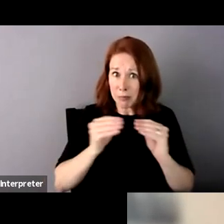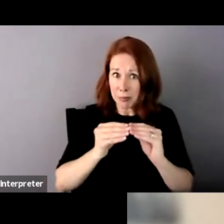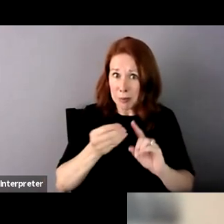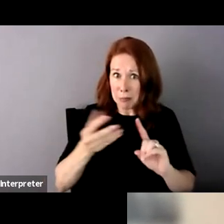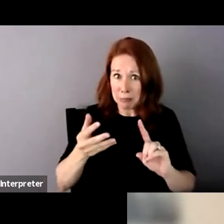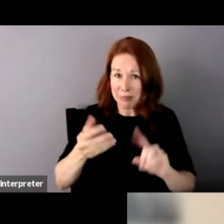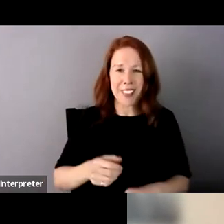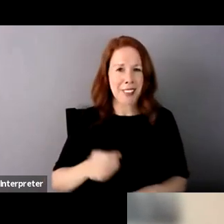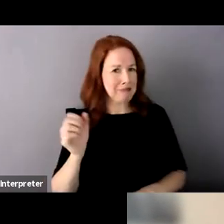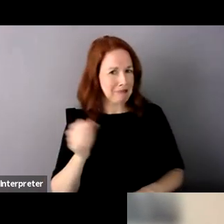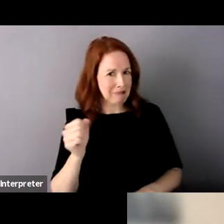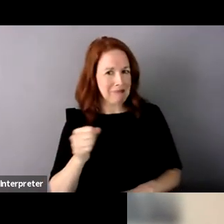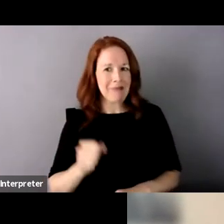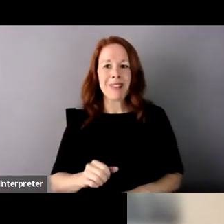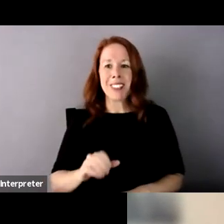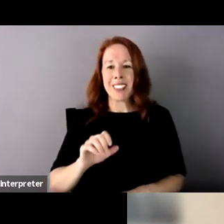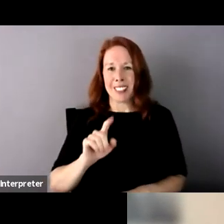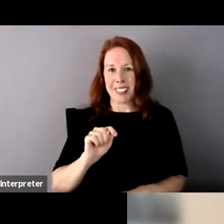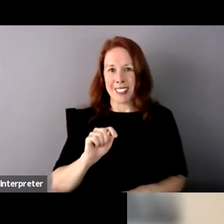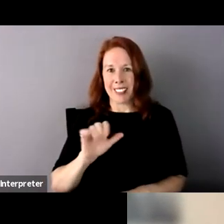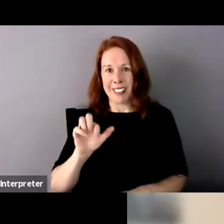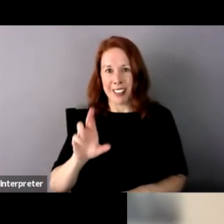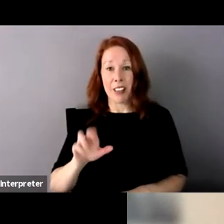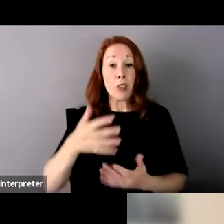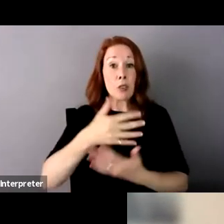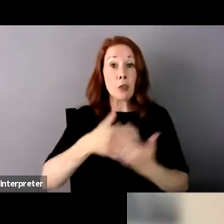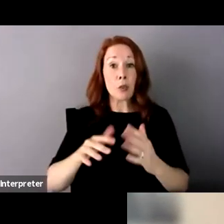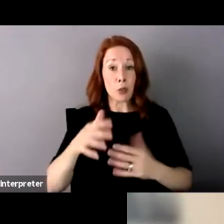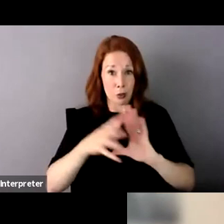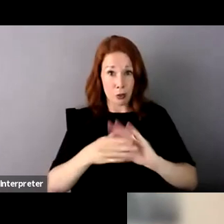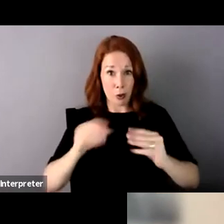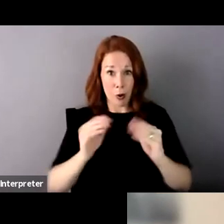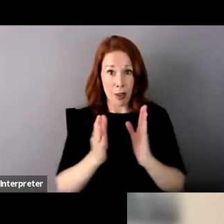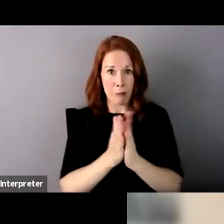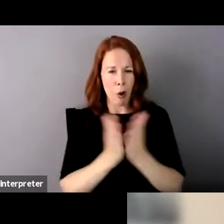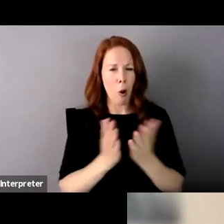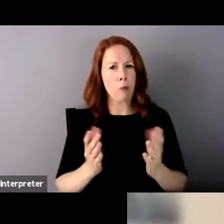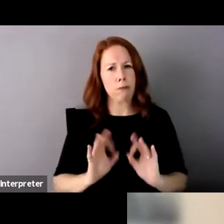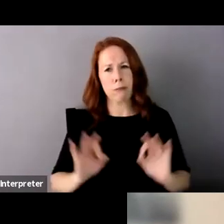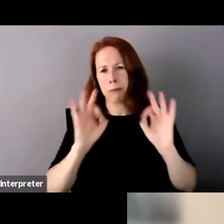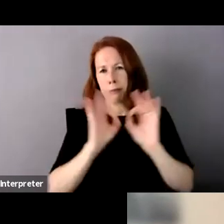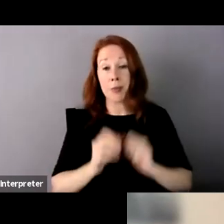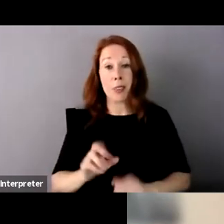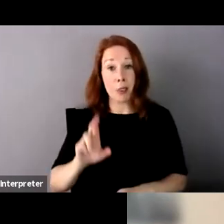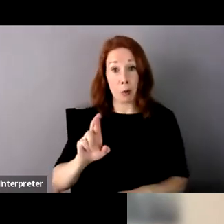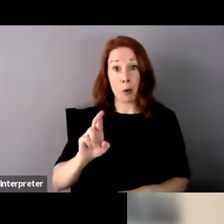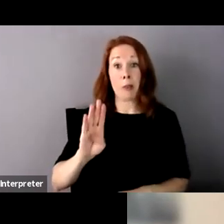one that I mentioned, the social storybook, is a huge one. And we've been collaborating with Royal BC Museum making that.